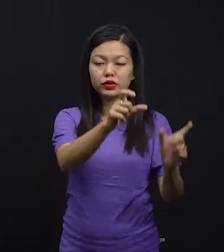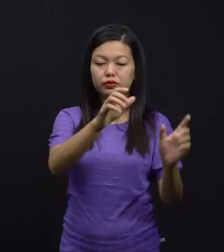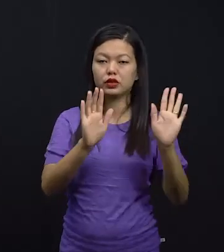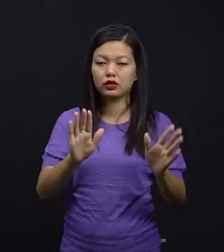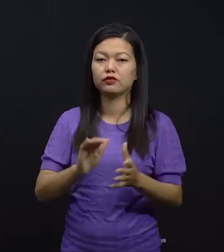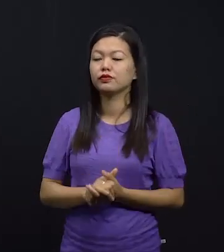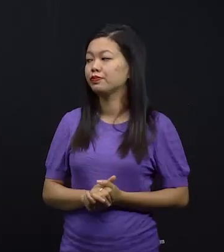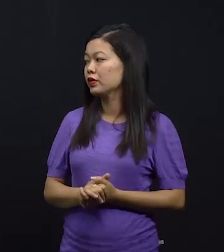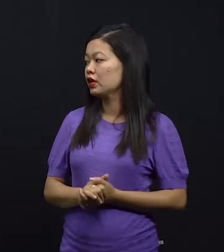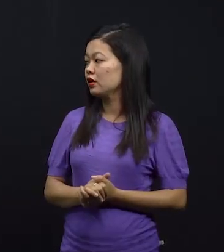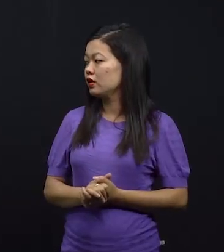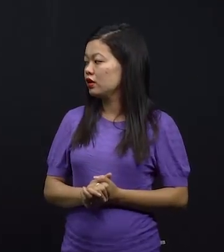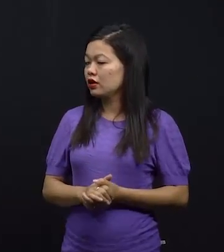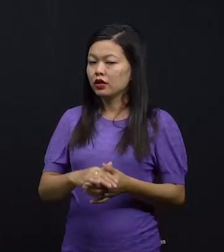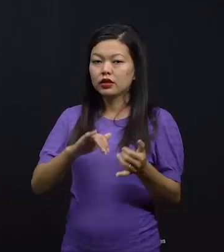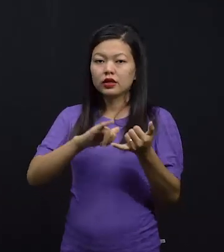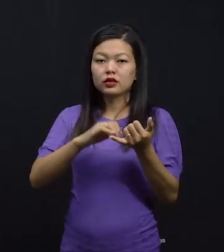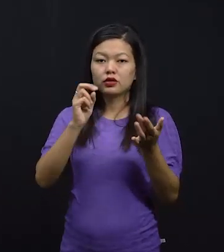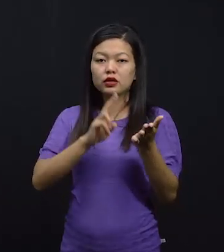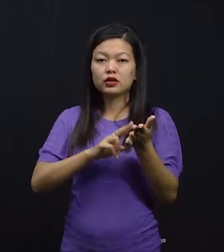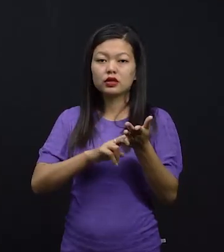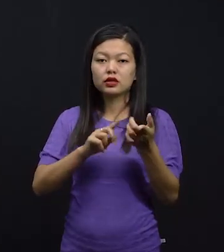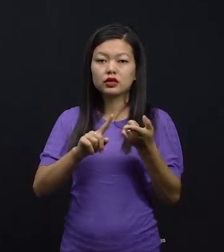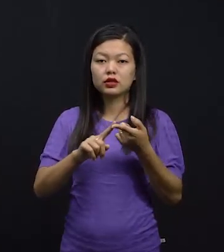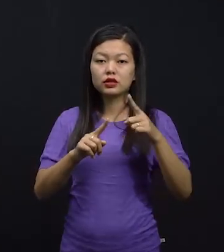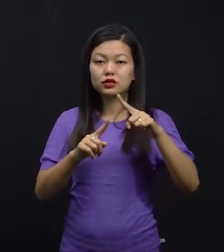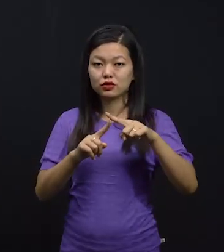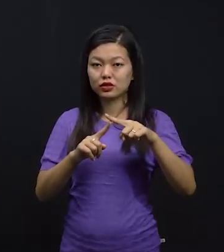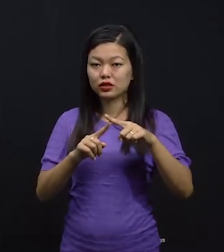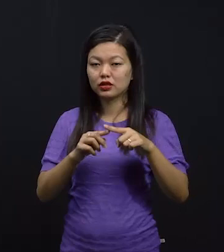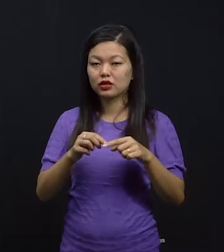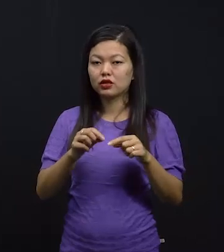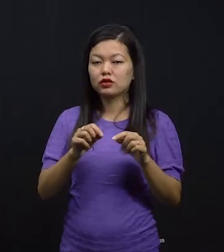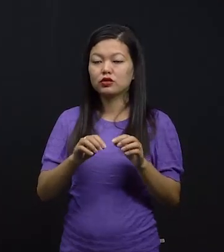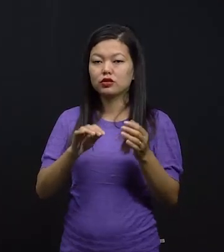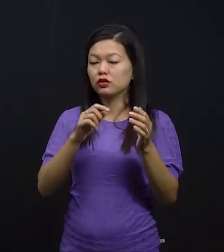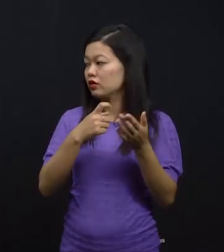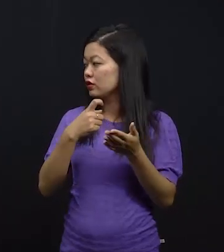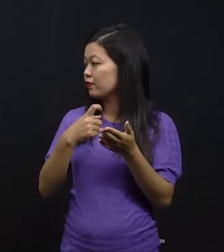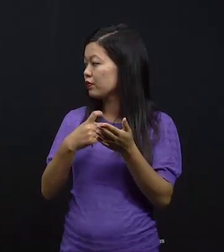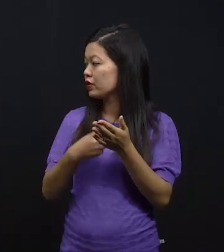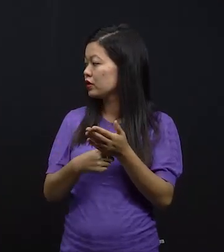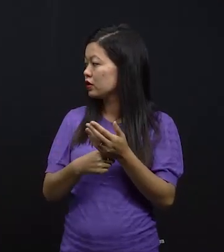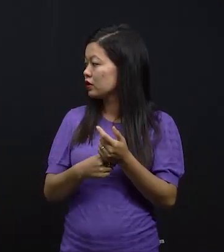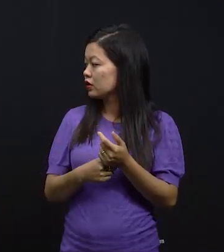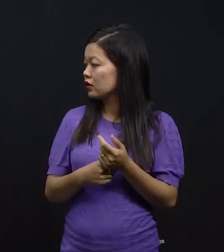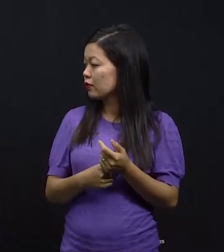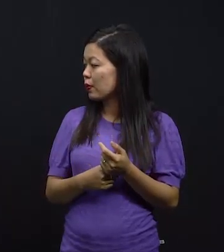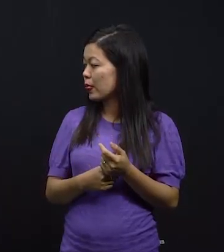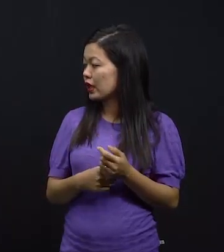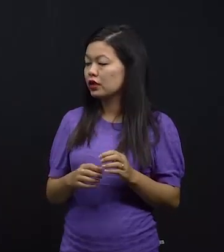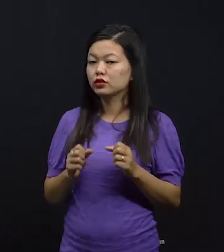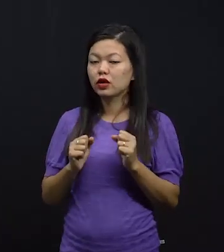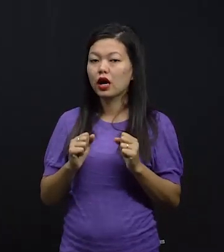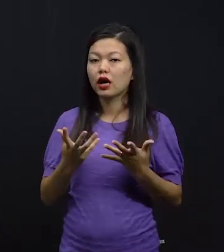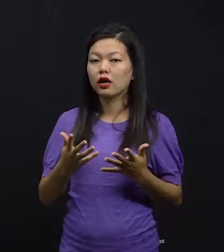scheme. If you see the rhyming scheme, that means I've told you how it will be. You always have to take the last